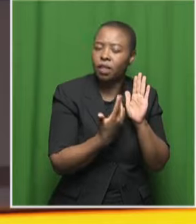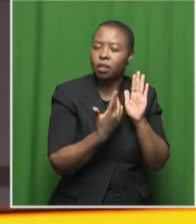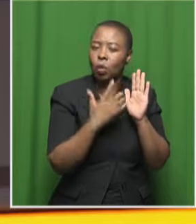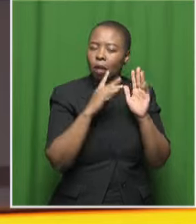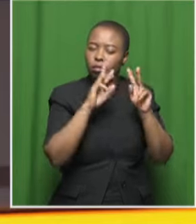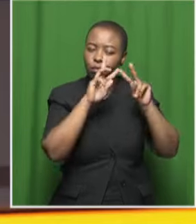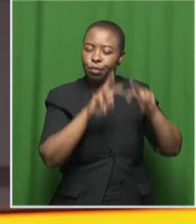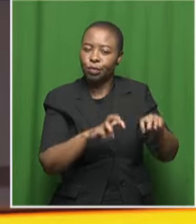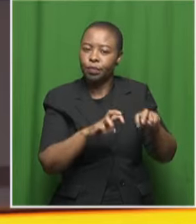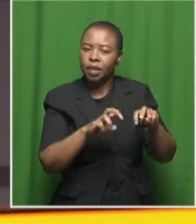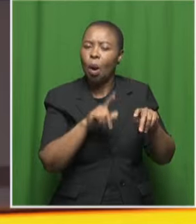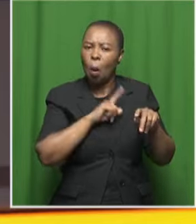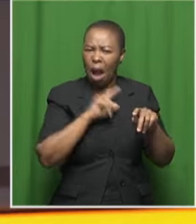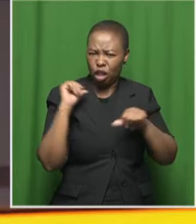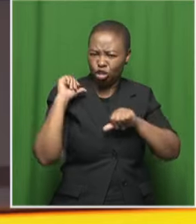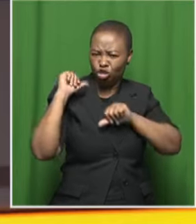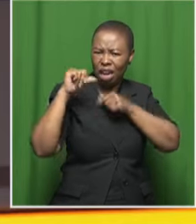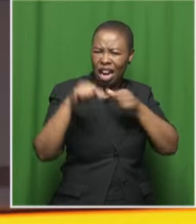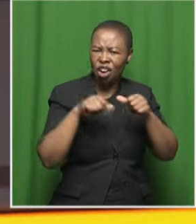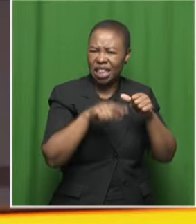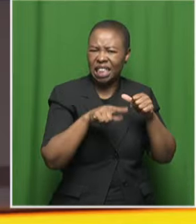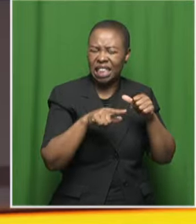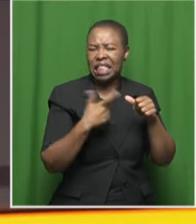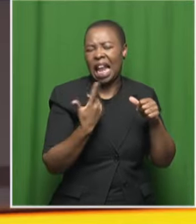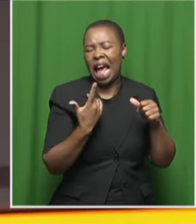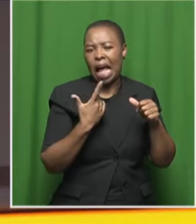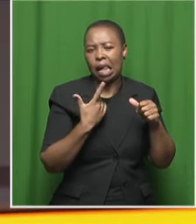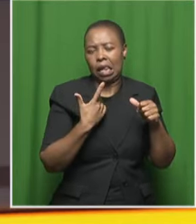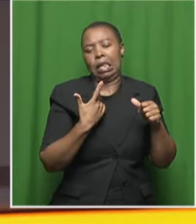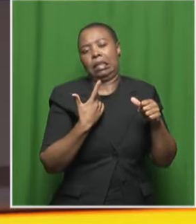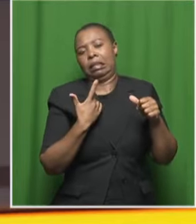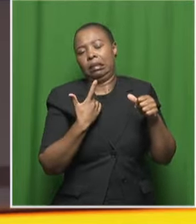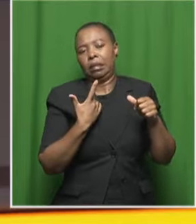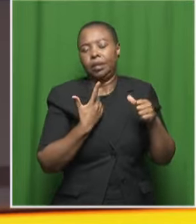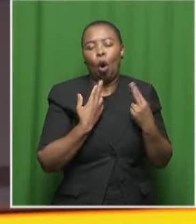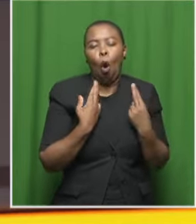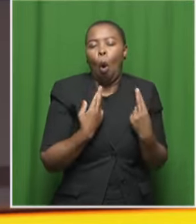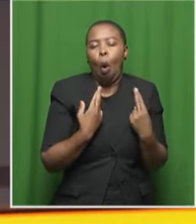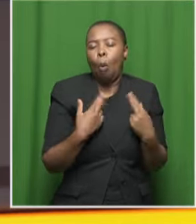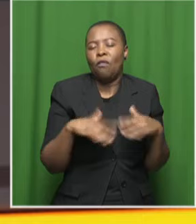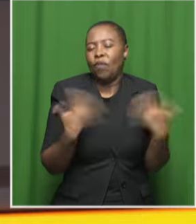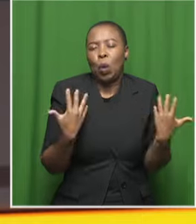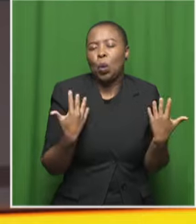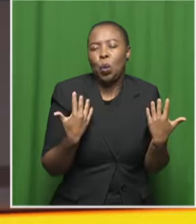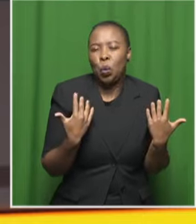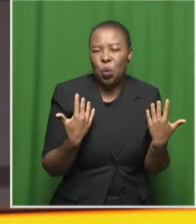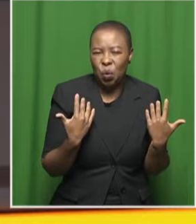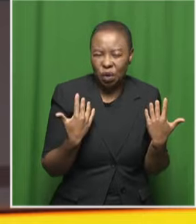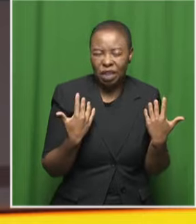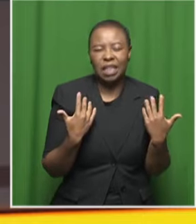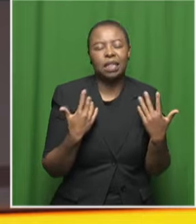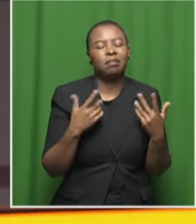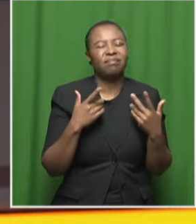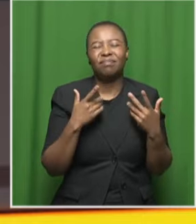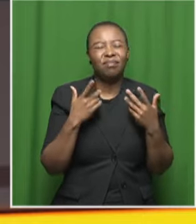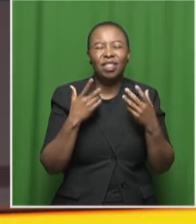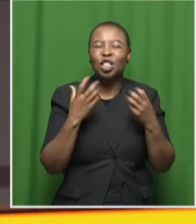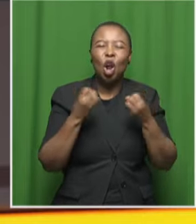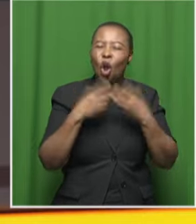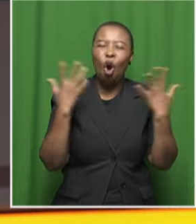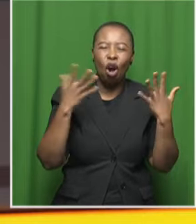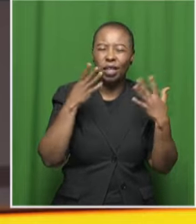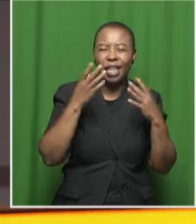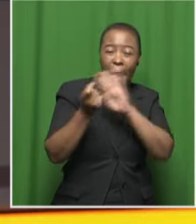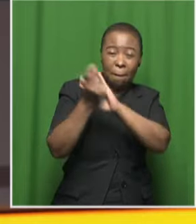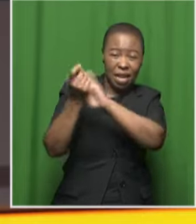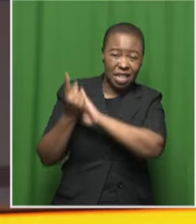are met by a generation that is feeling a bit despondent, feeling a little bit hopeless. You know, there's so much out there. South Africa is lucky enough to